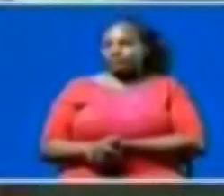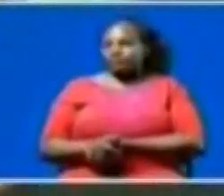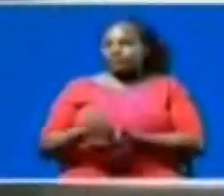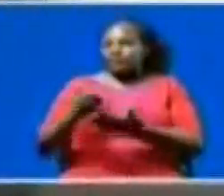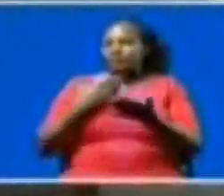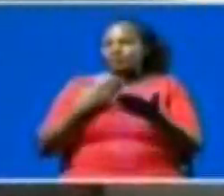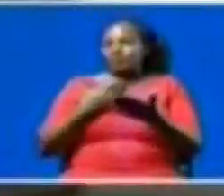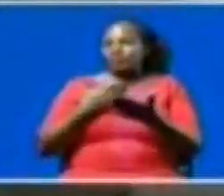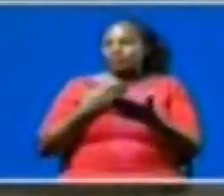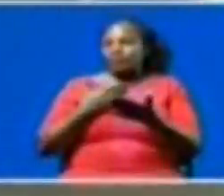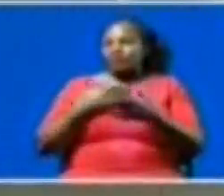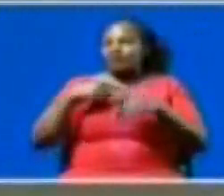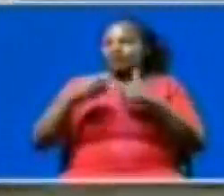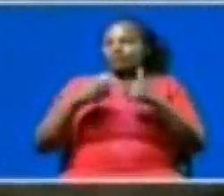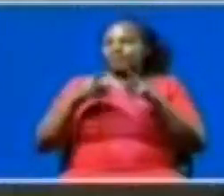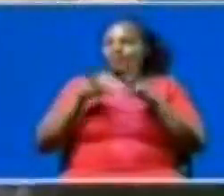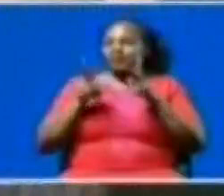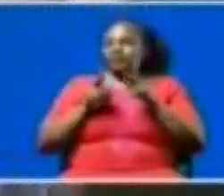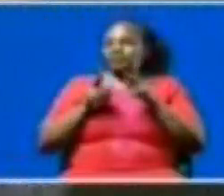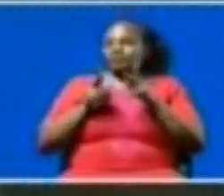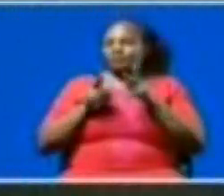Before long, the process begins.